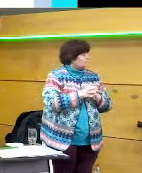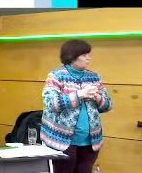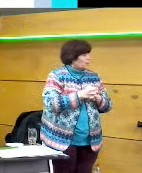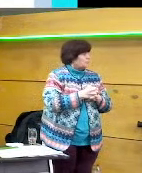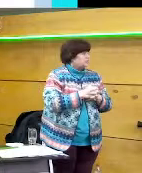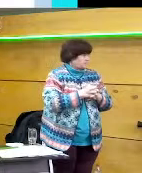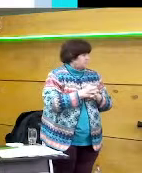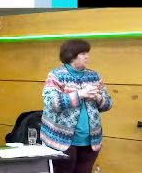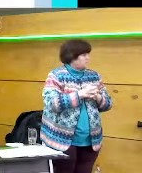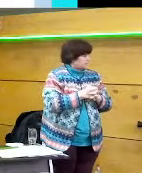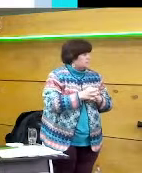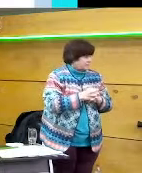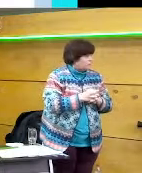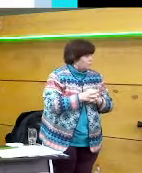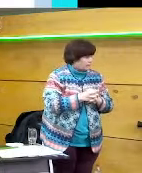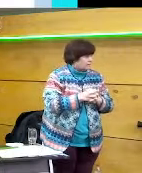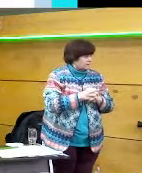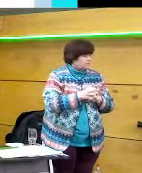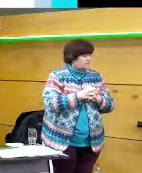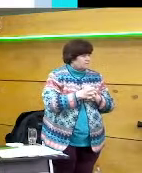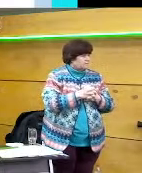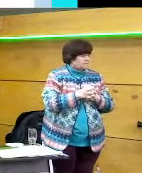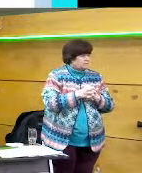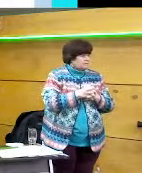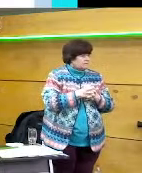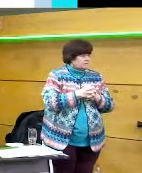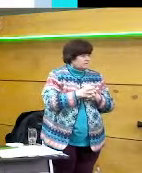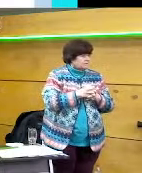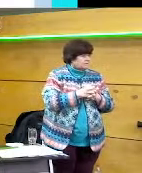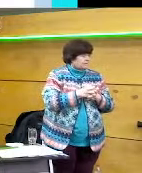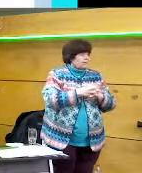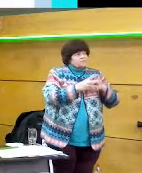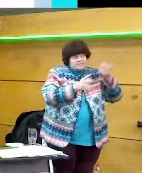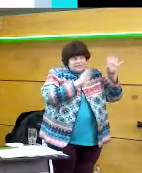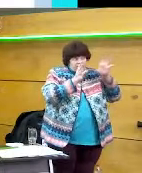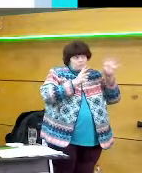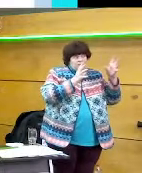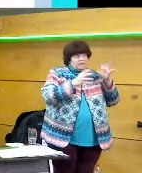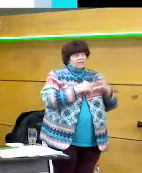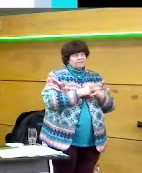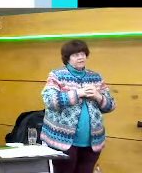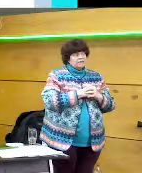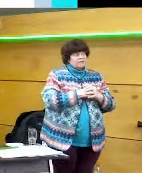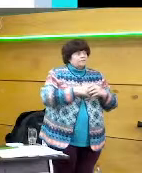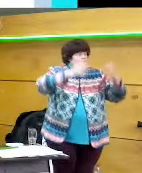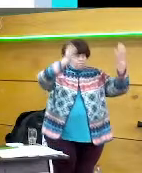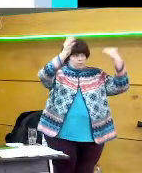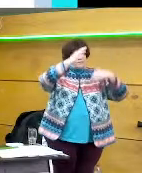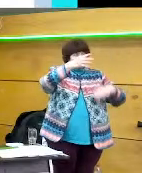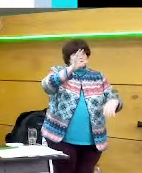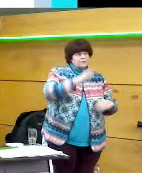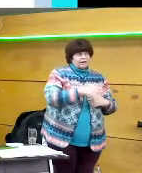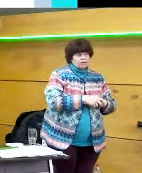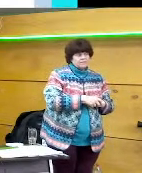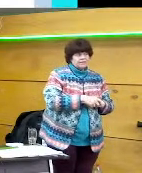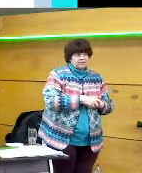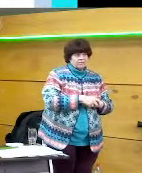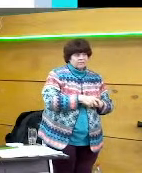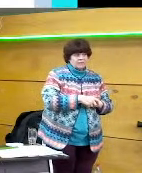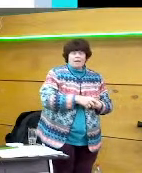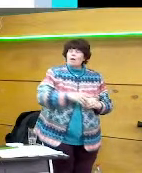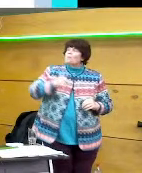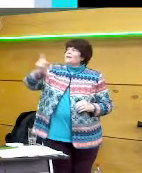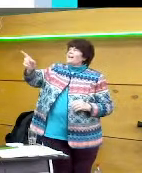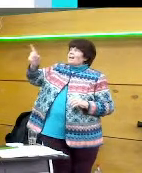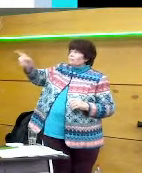they have to watch to say correctly. They understand the meaning of it. You brainstorm that all